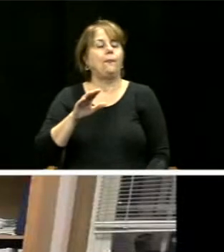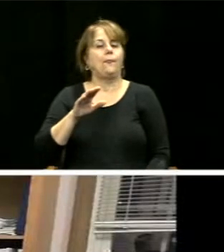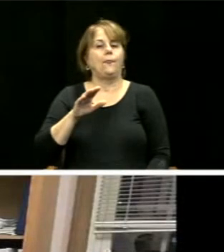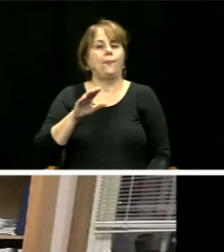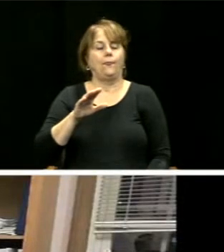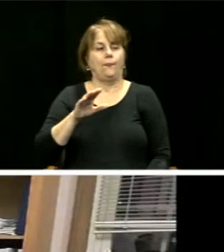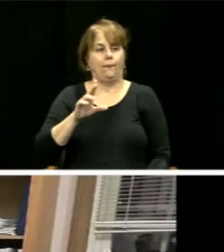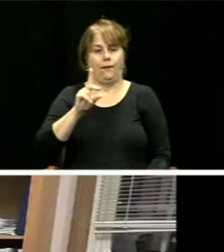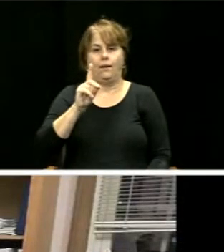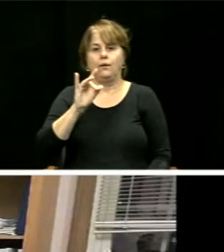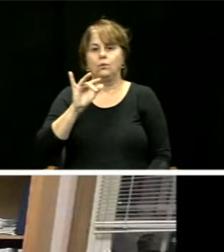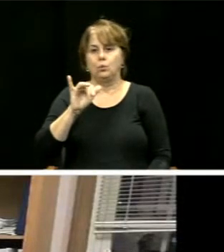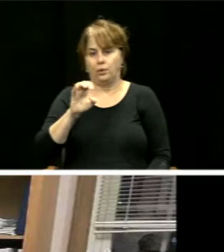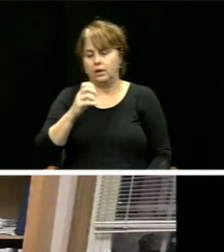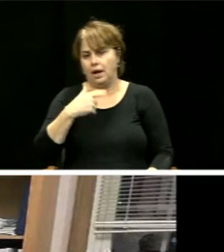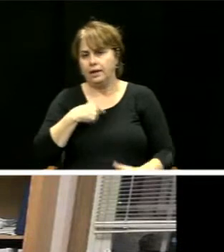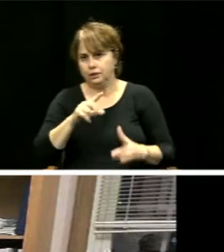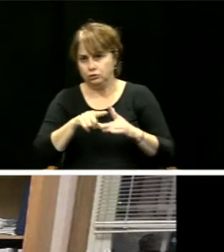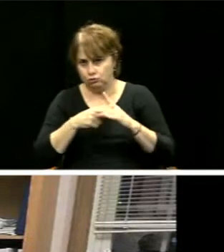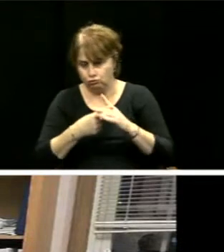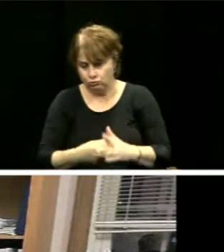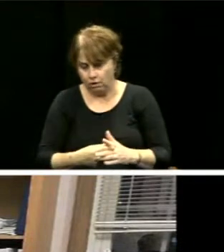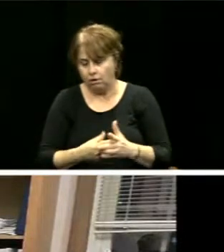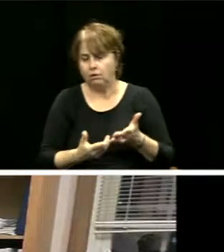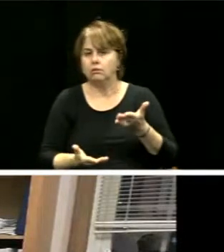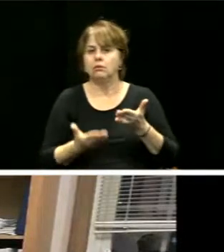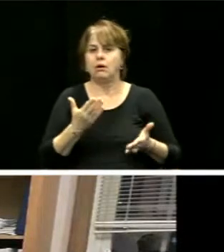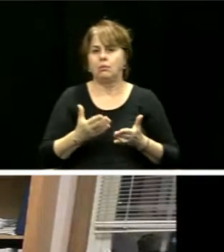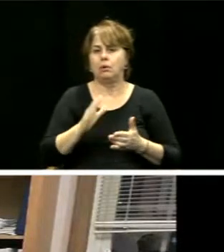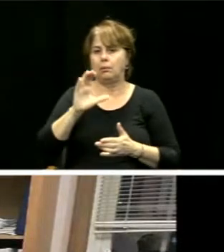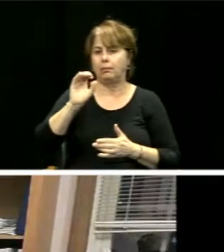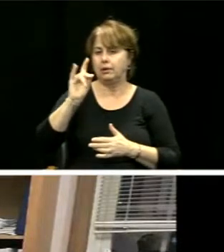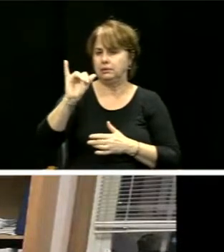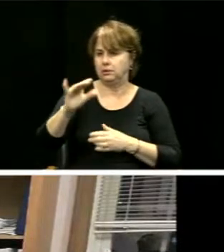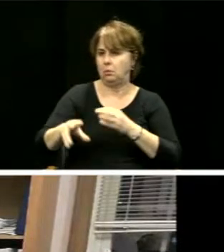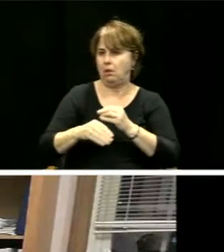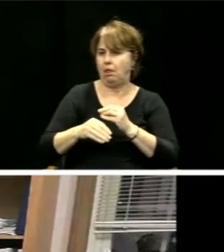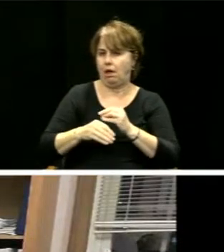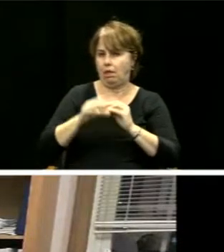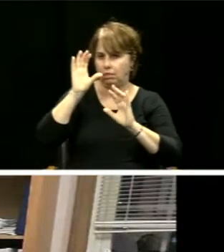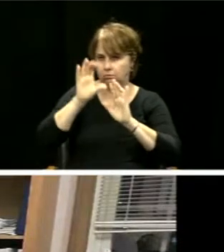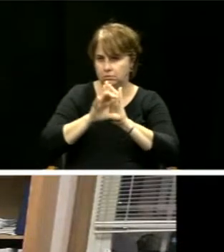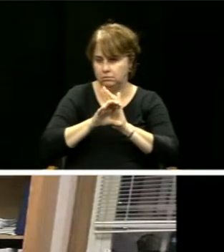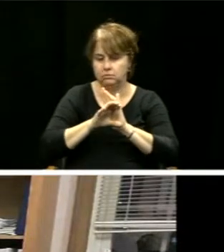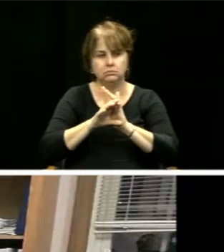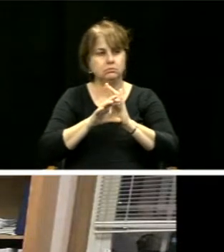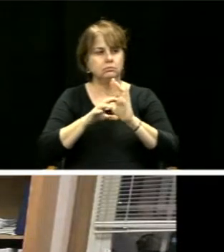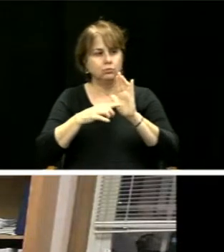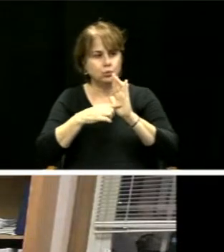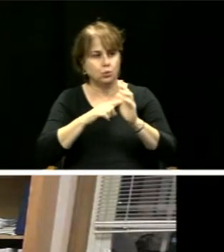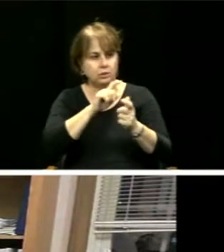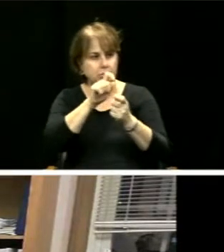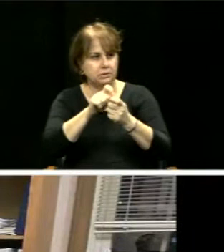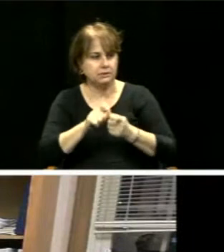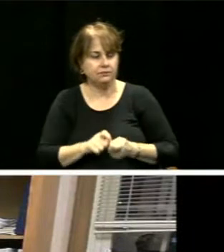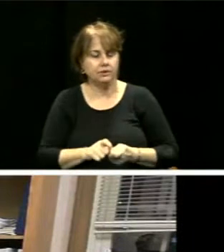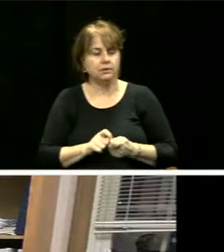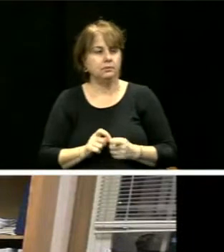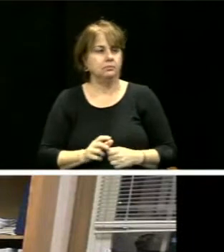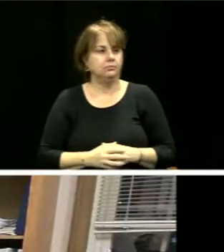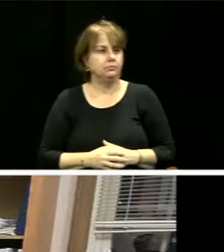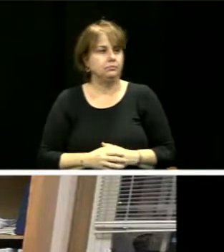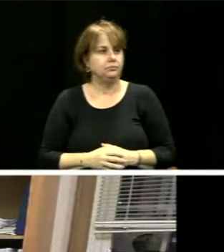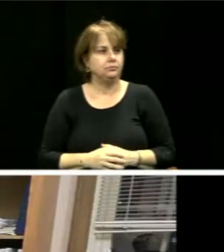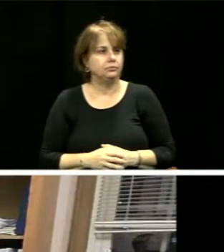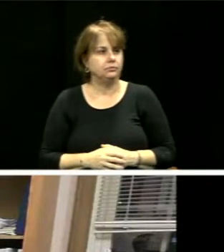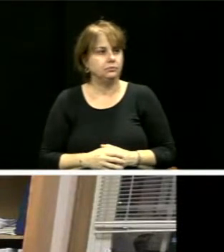want to pull up the graphic. It may be helpful for the area that where he lives in the Wynwood area. But I